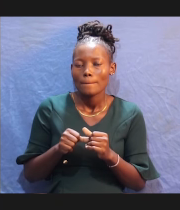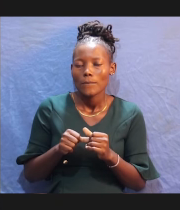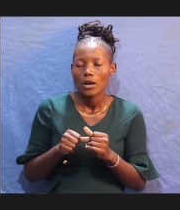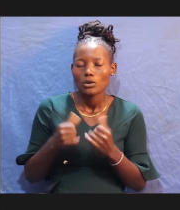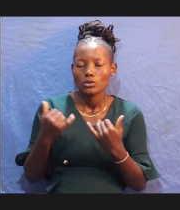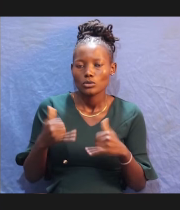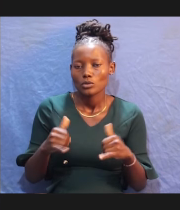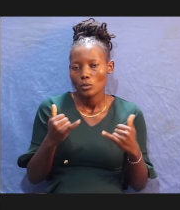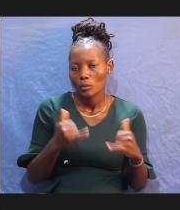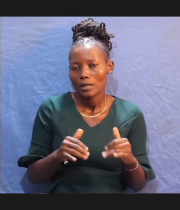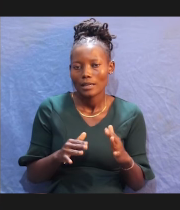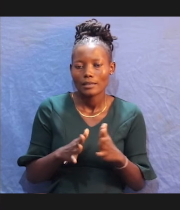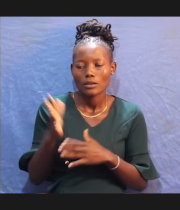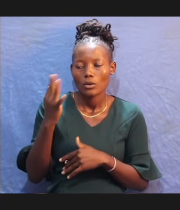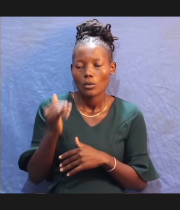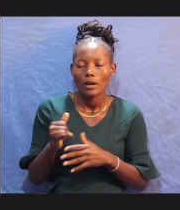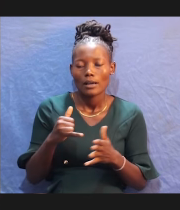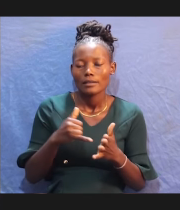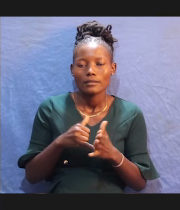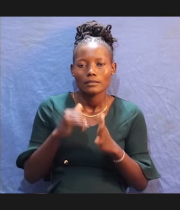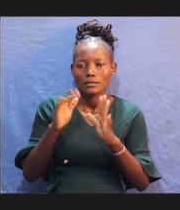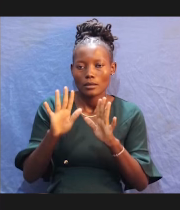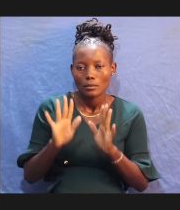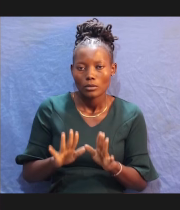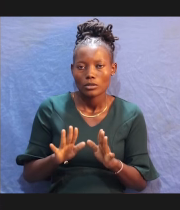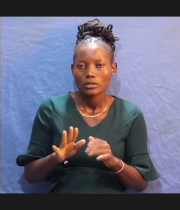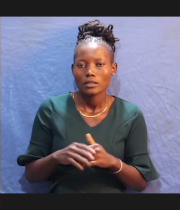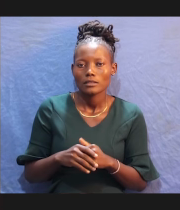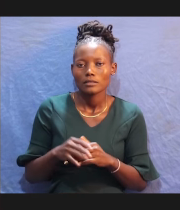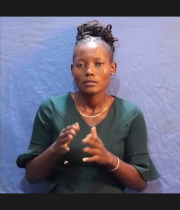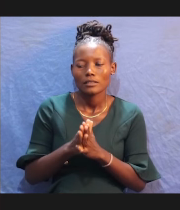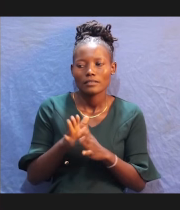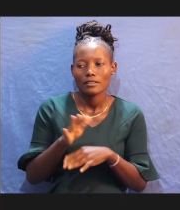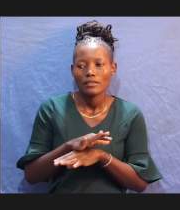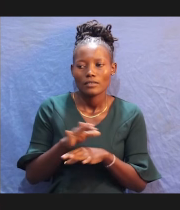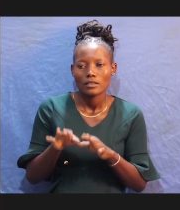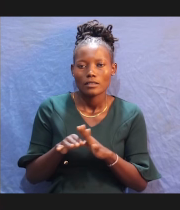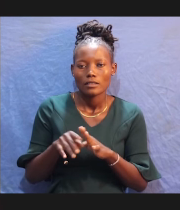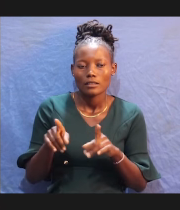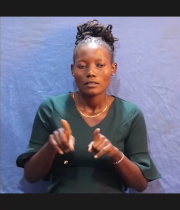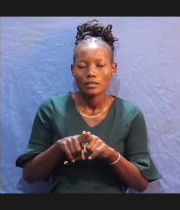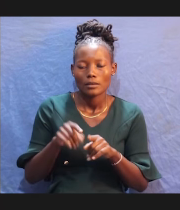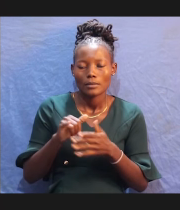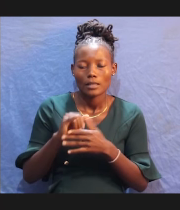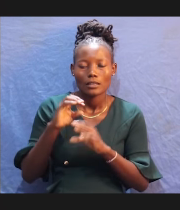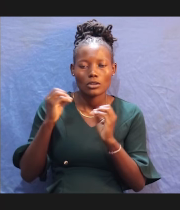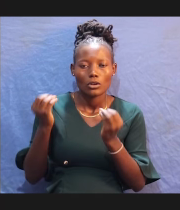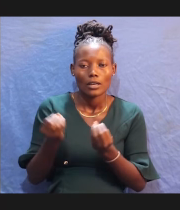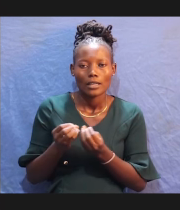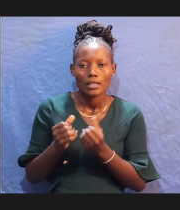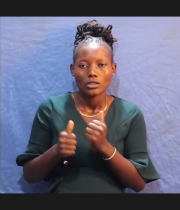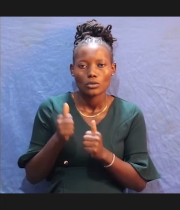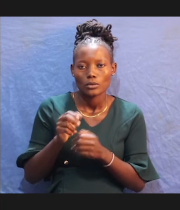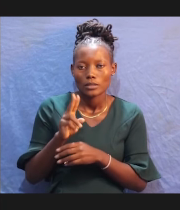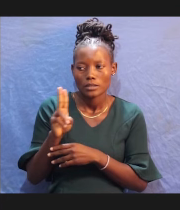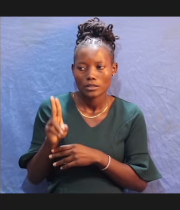these skills, why is it important, and how is it that important. And also a lot of organizations, they